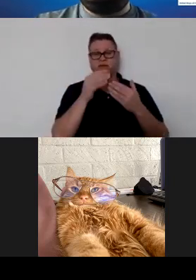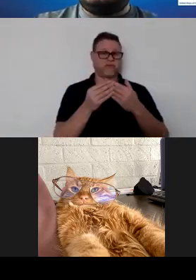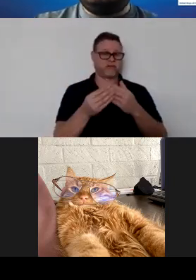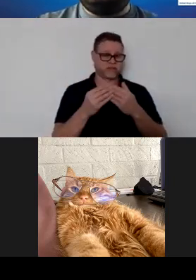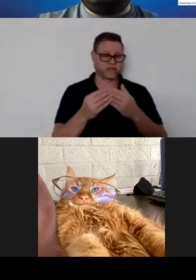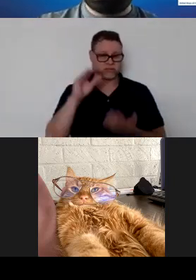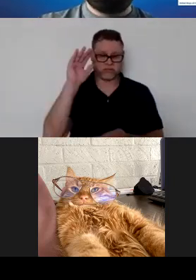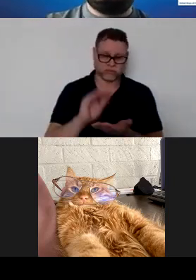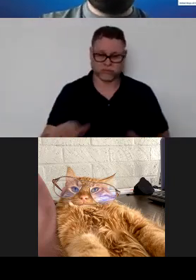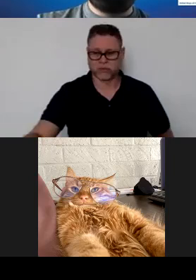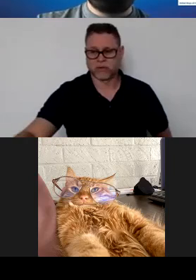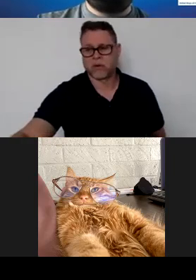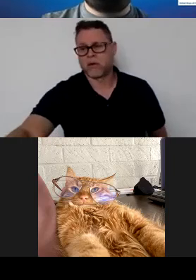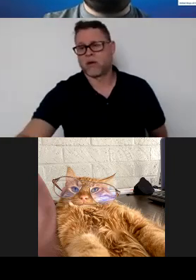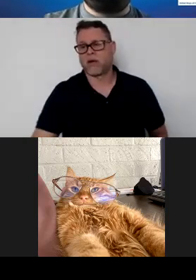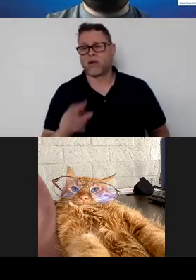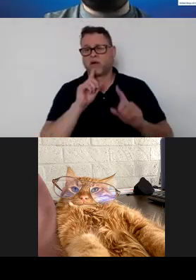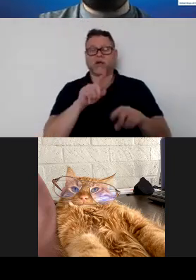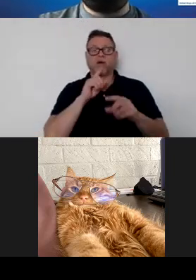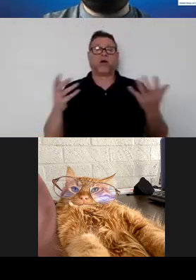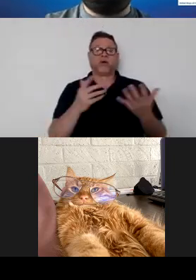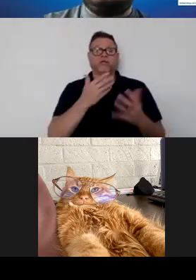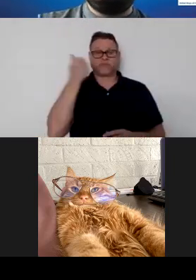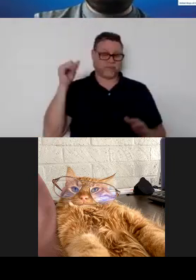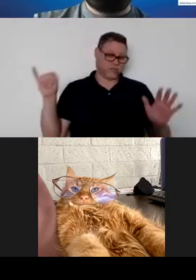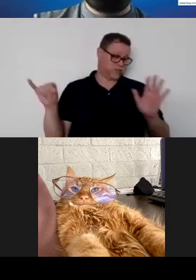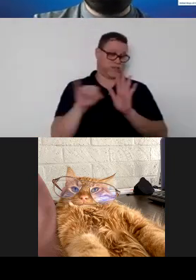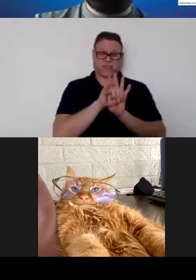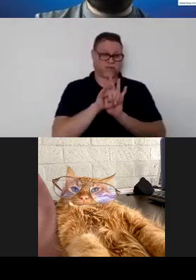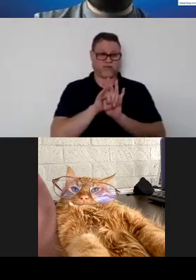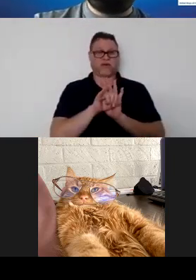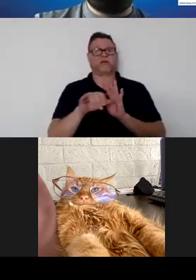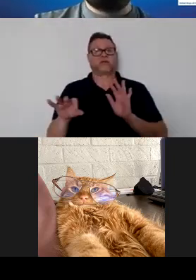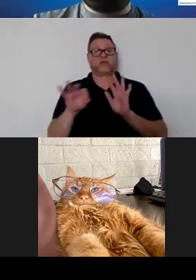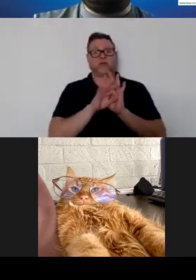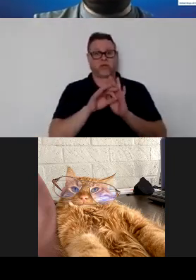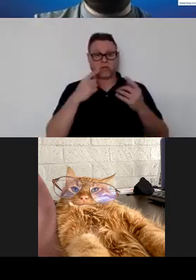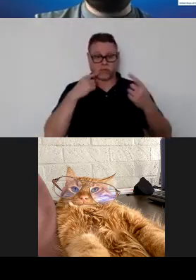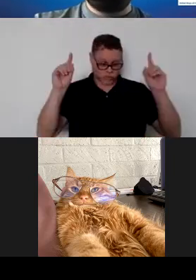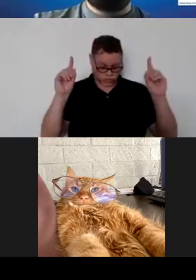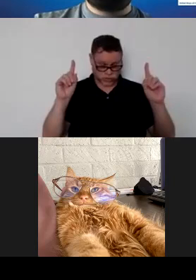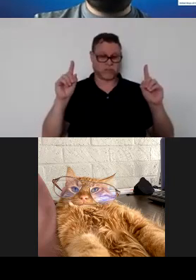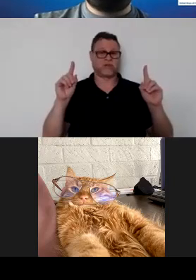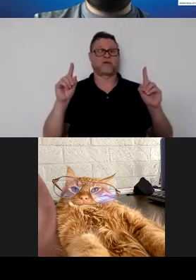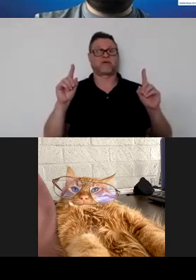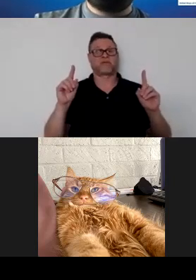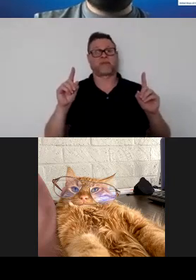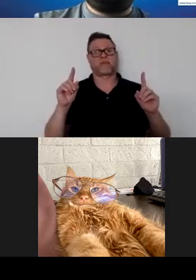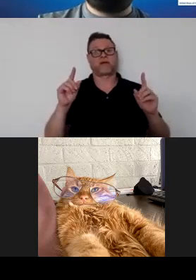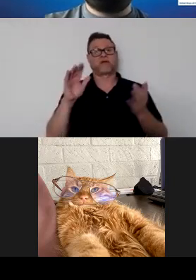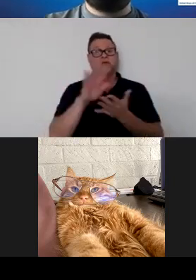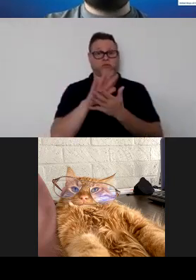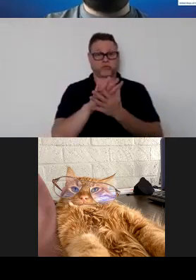and responsiveness. So once the best strategies are identified and chosen to achieve the desired outcomes, schools will draw